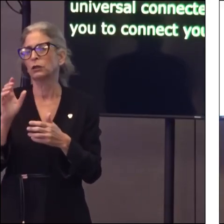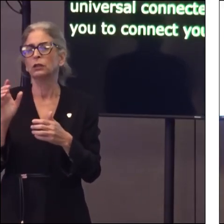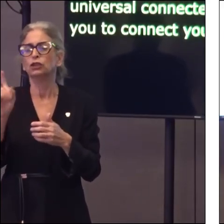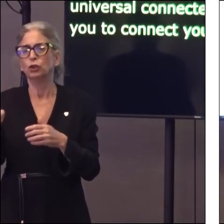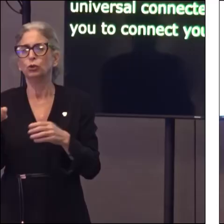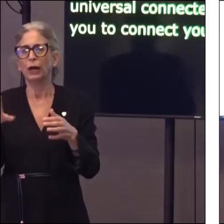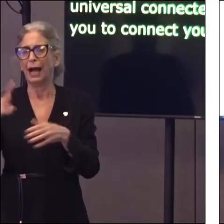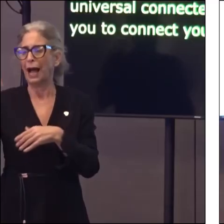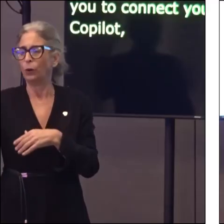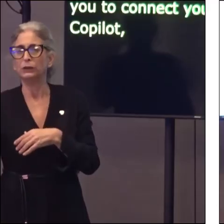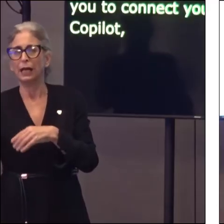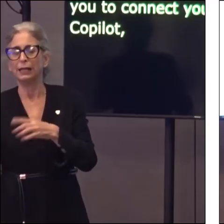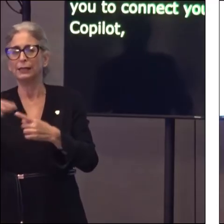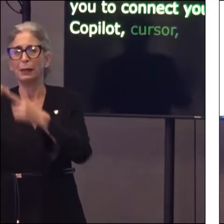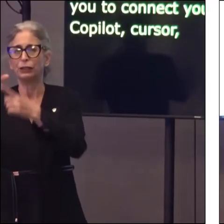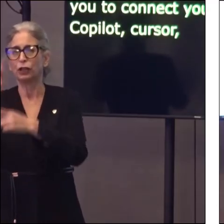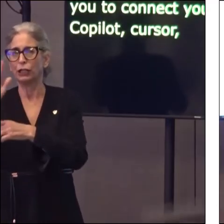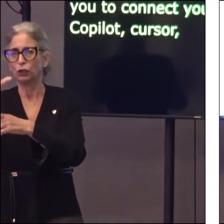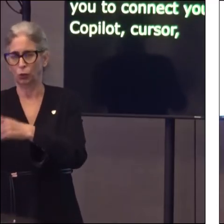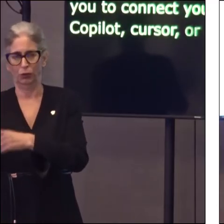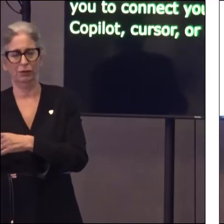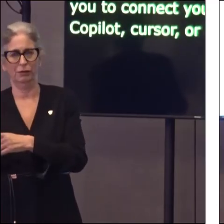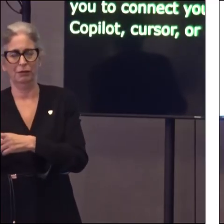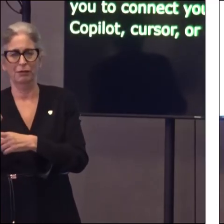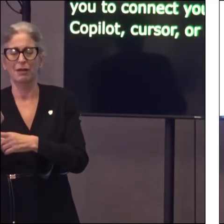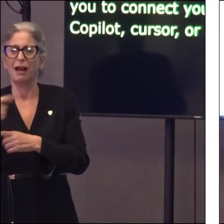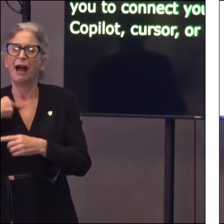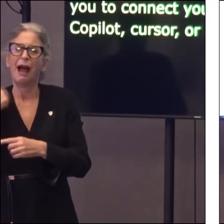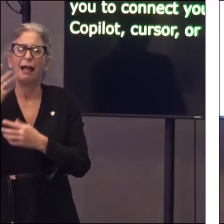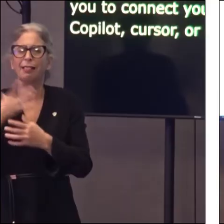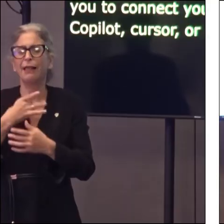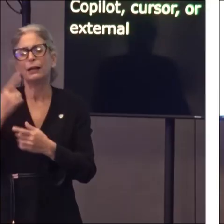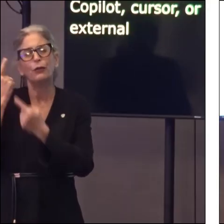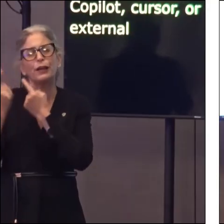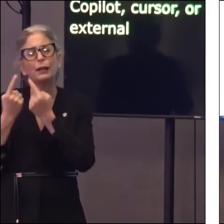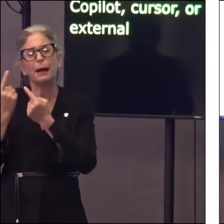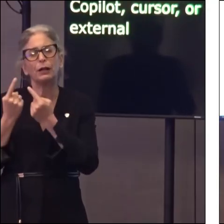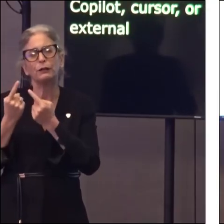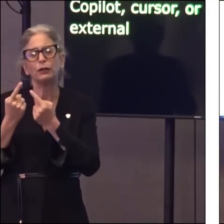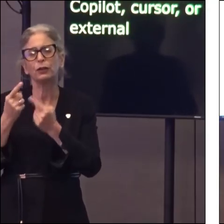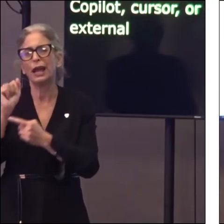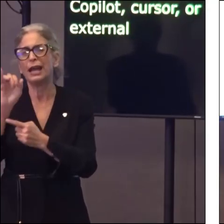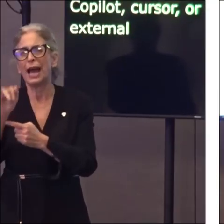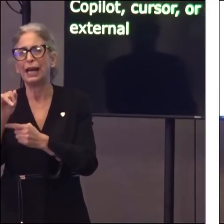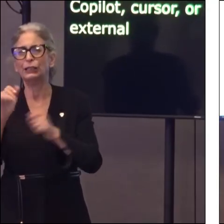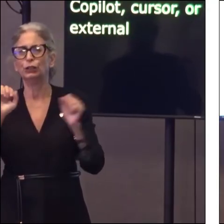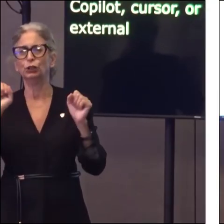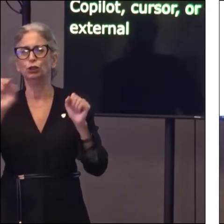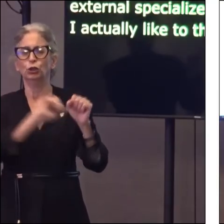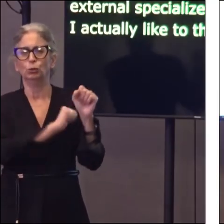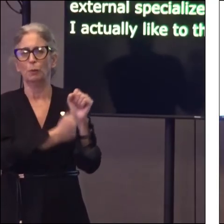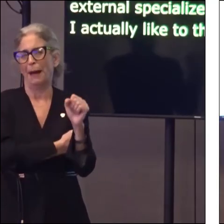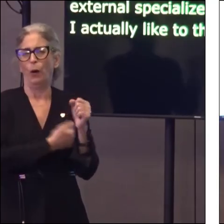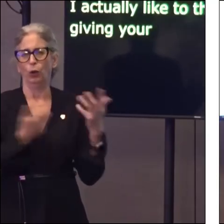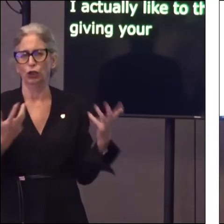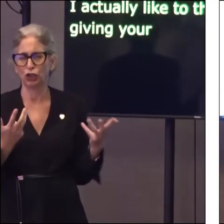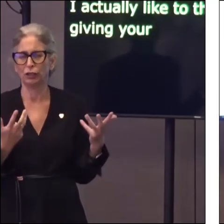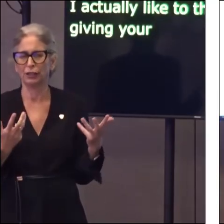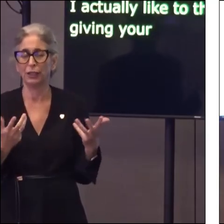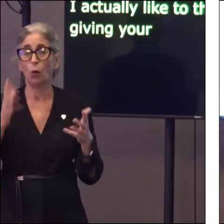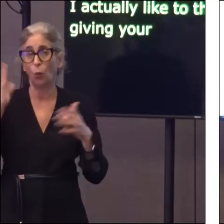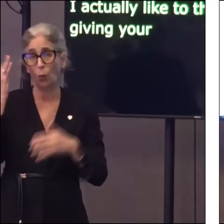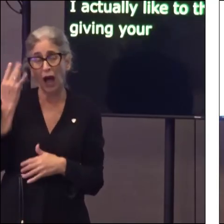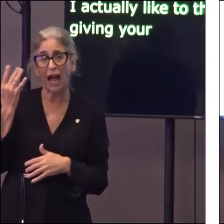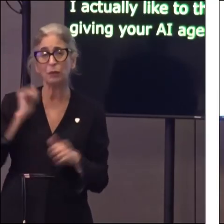to external specialized tools. I actually like to think of it as giving your AI agents superpowers so they can